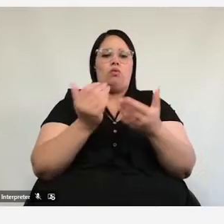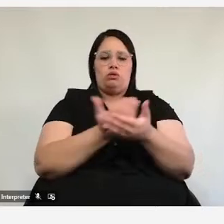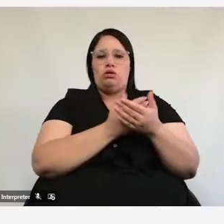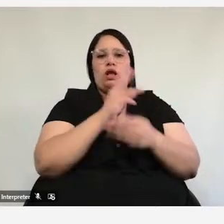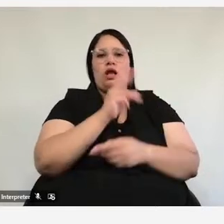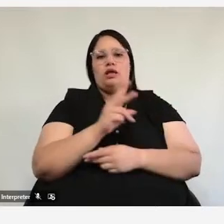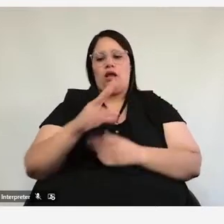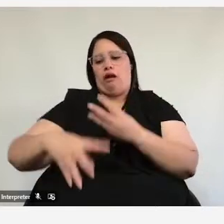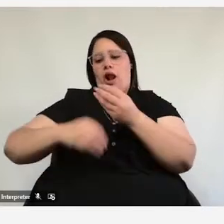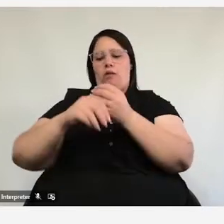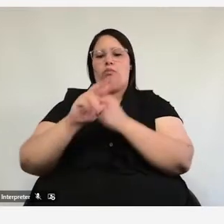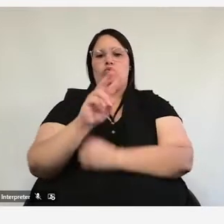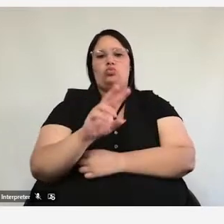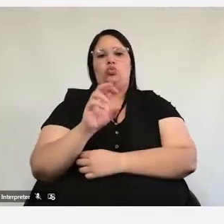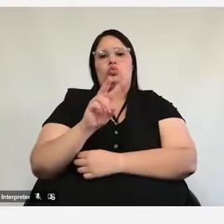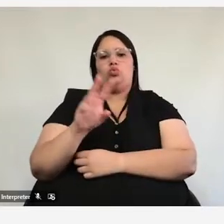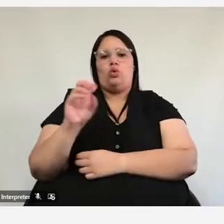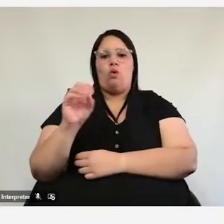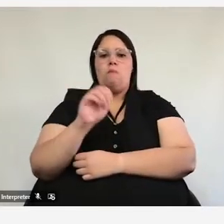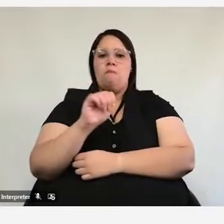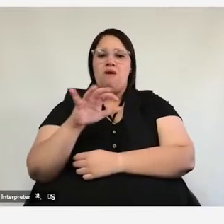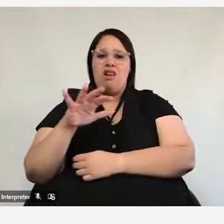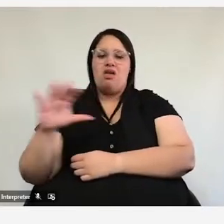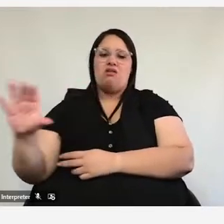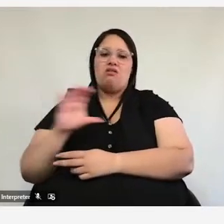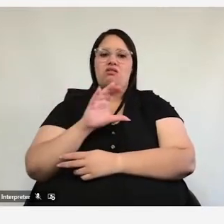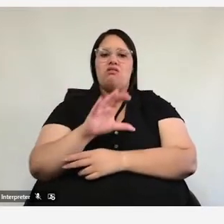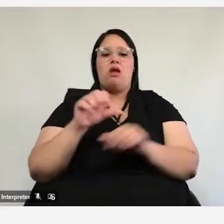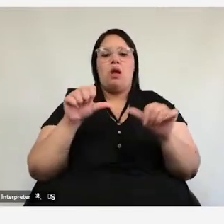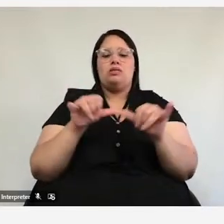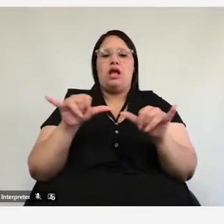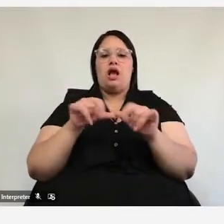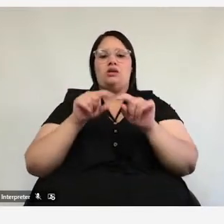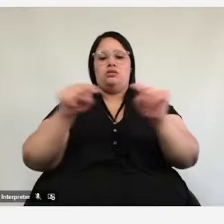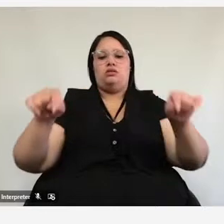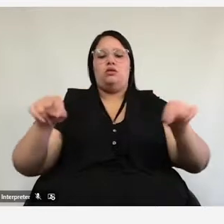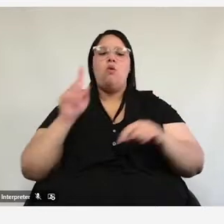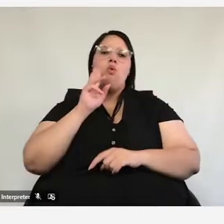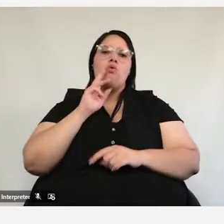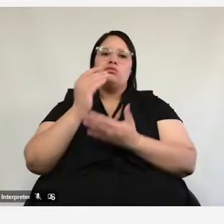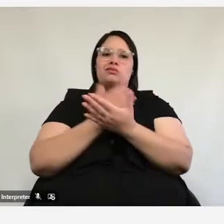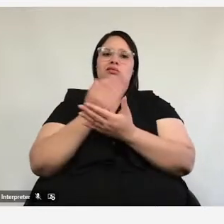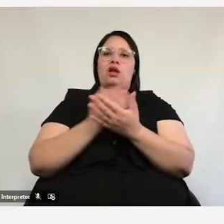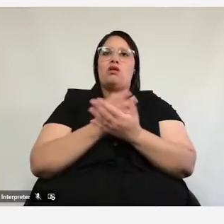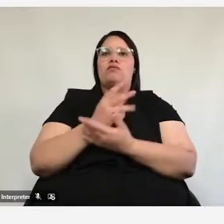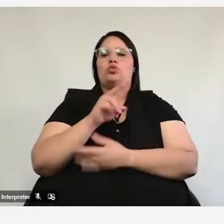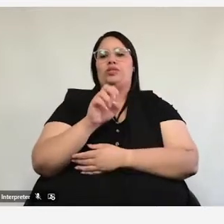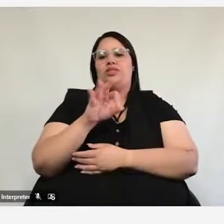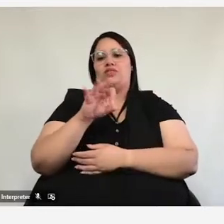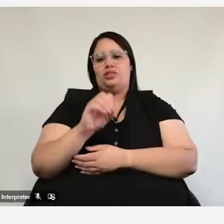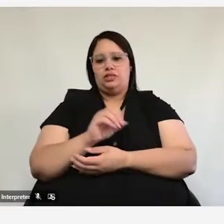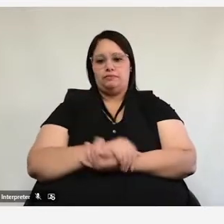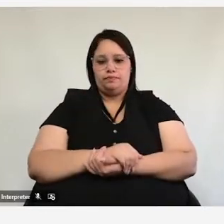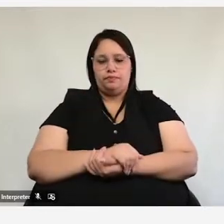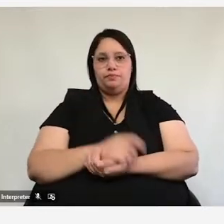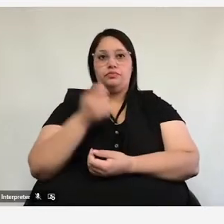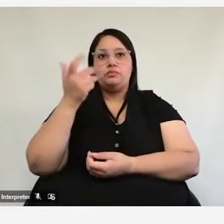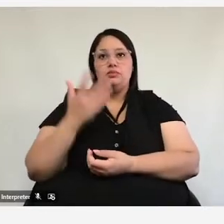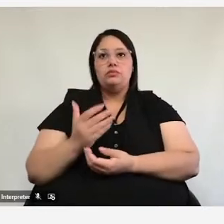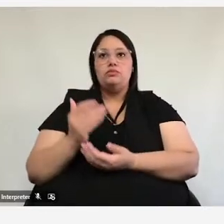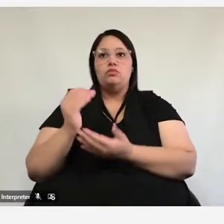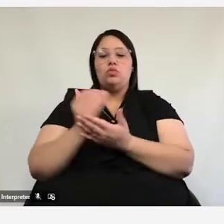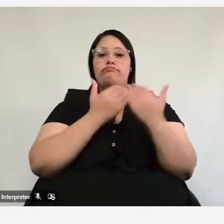additional 220 million cubic meters of water annually by 2030. Speaker, to safeguard